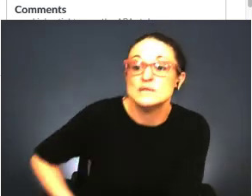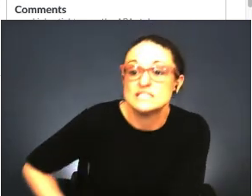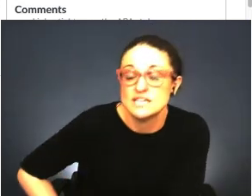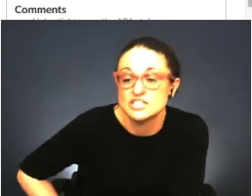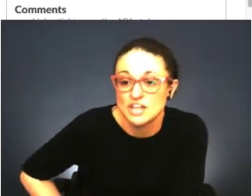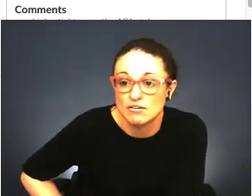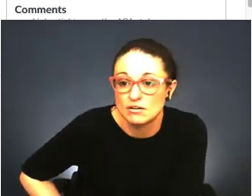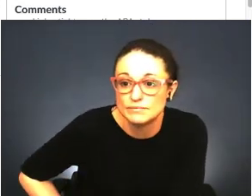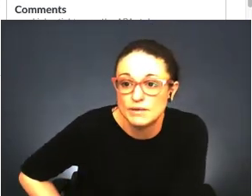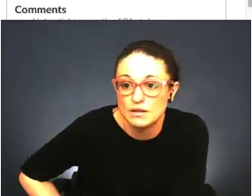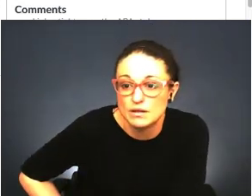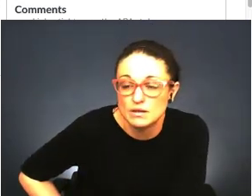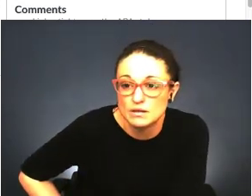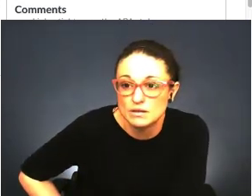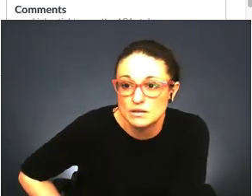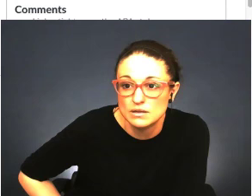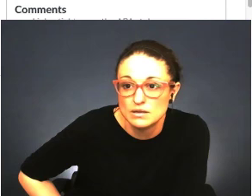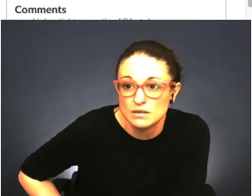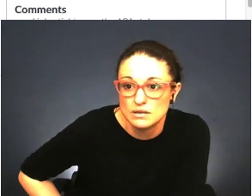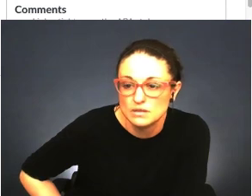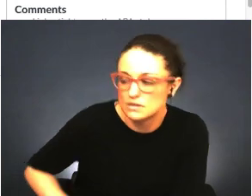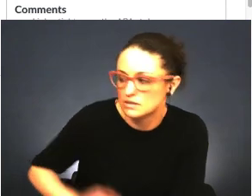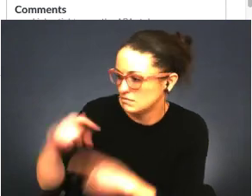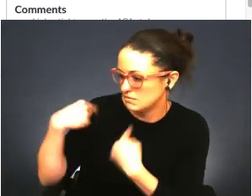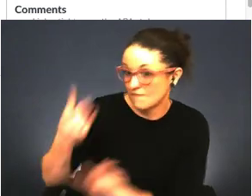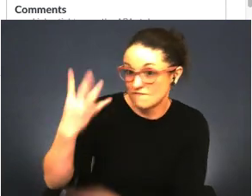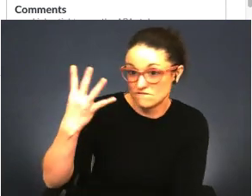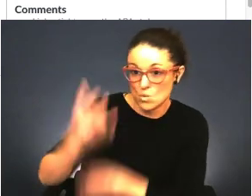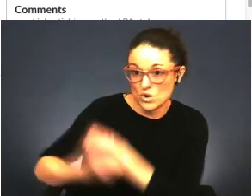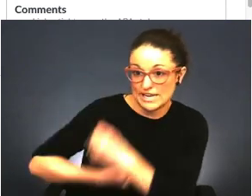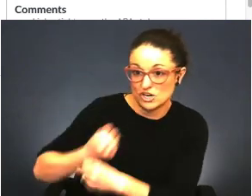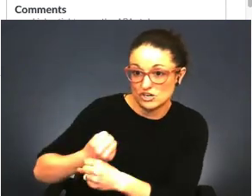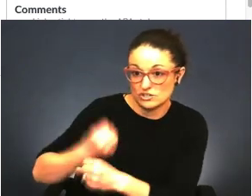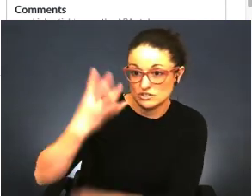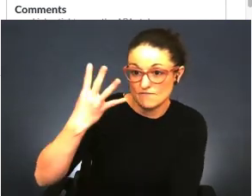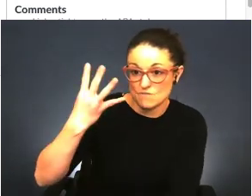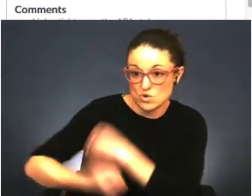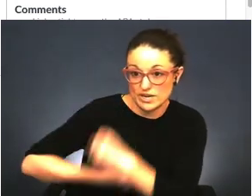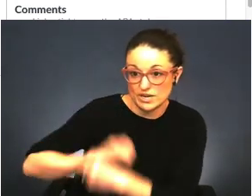Yes, UNC in general. It's been 4 years.